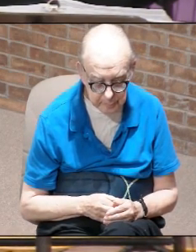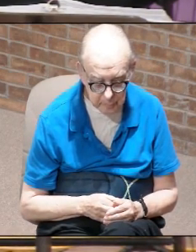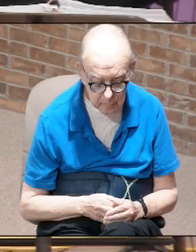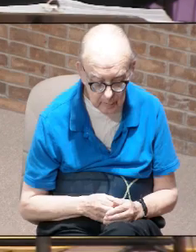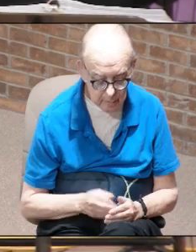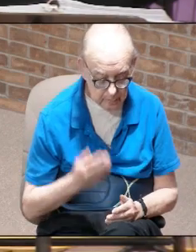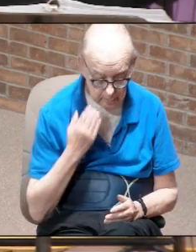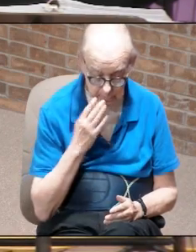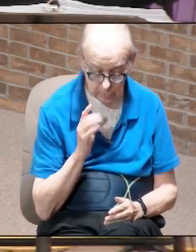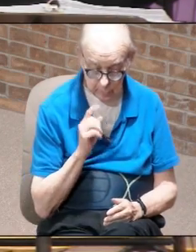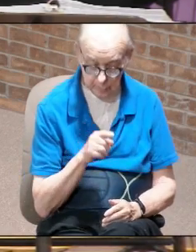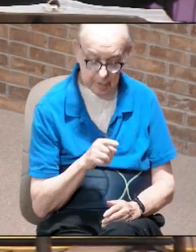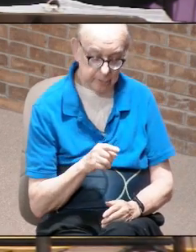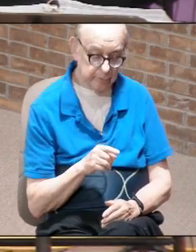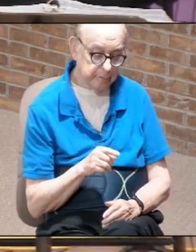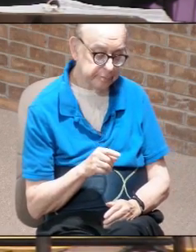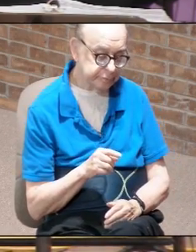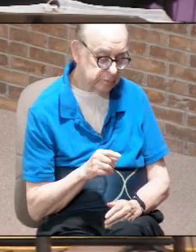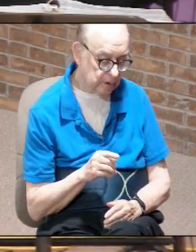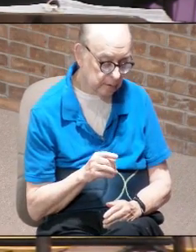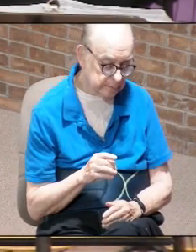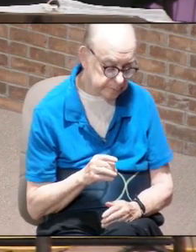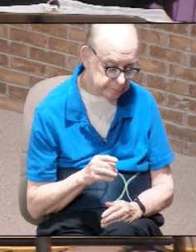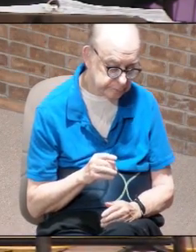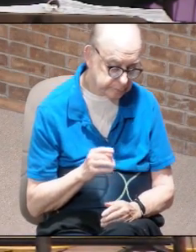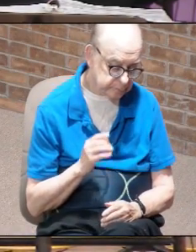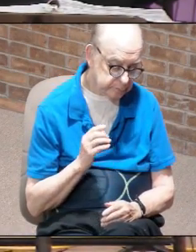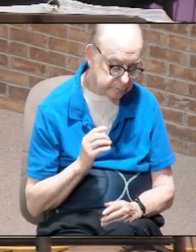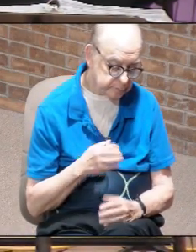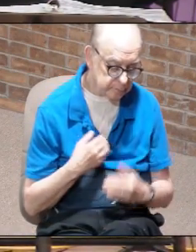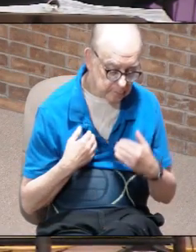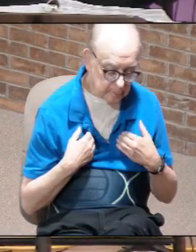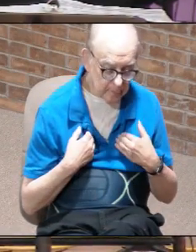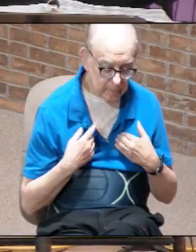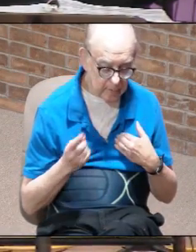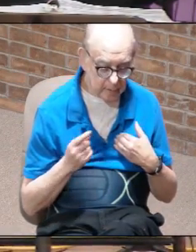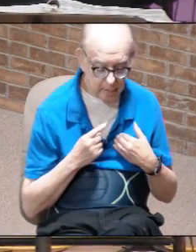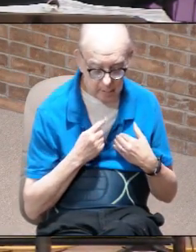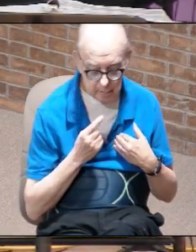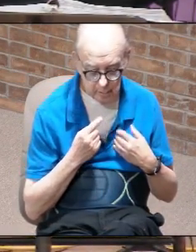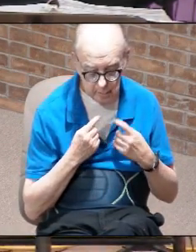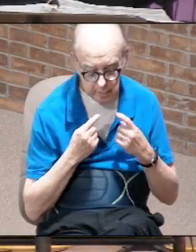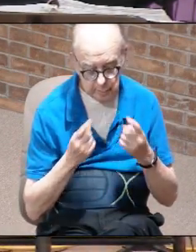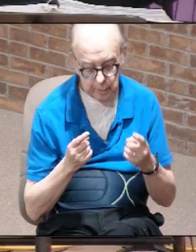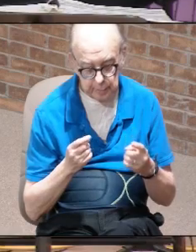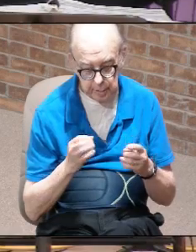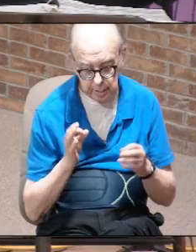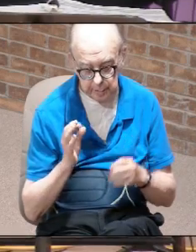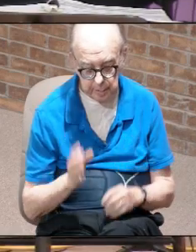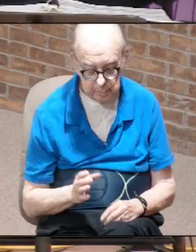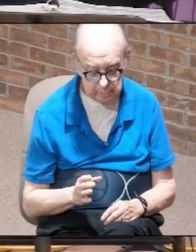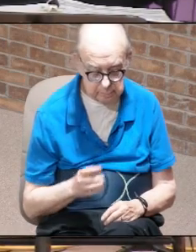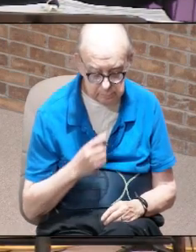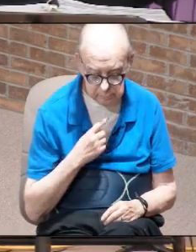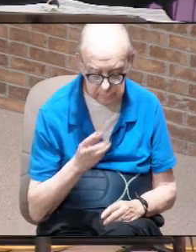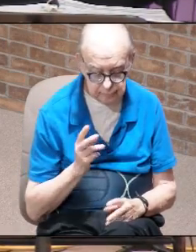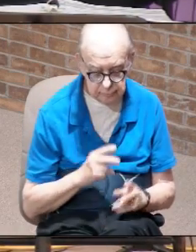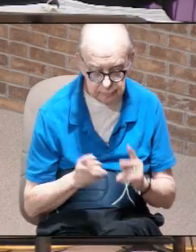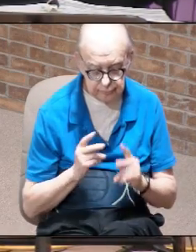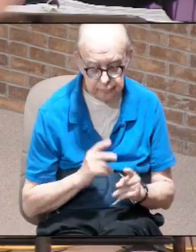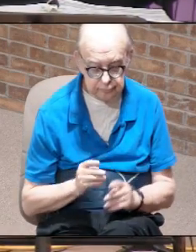Because I don't know about you, I get tired of these prosperity preachers that tell